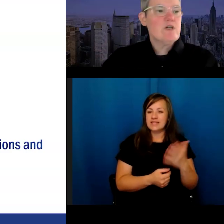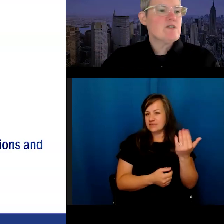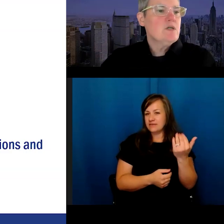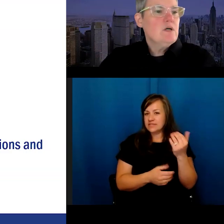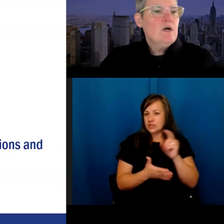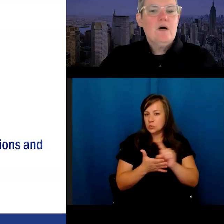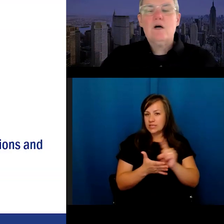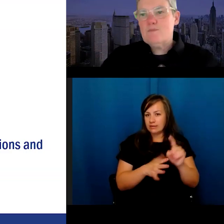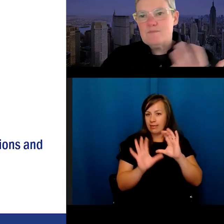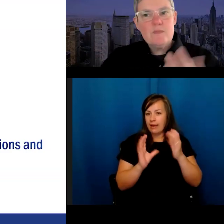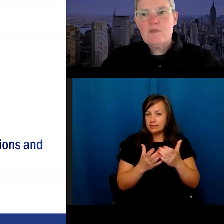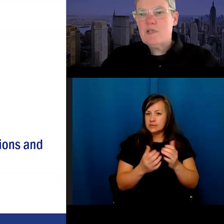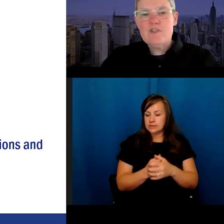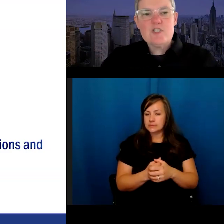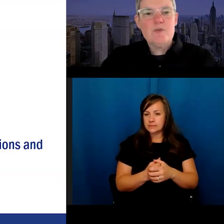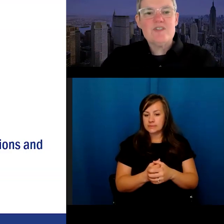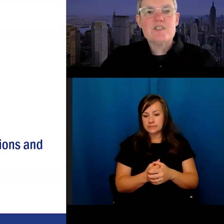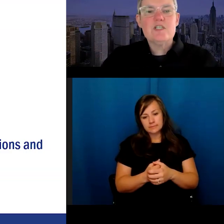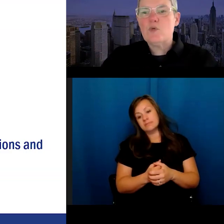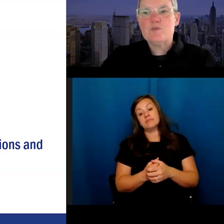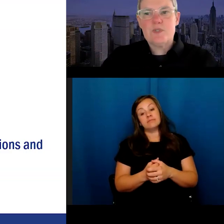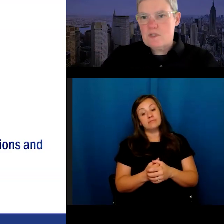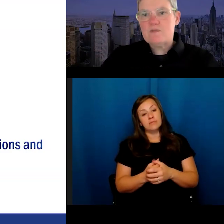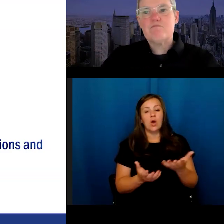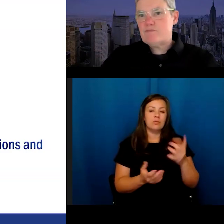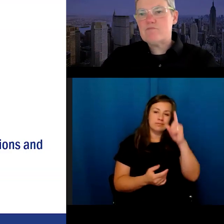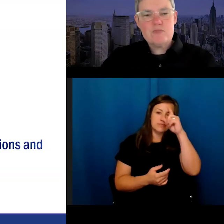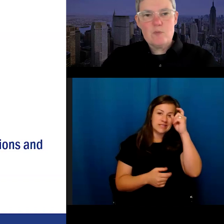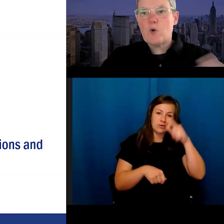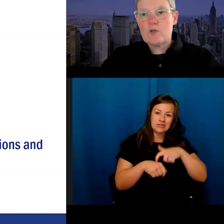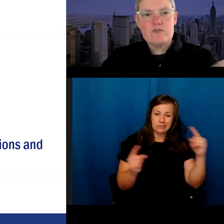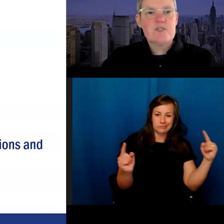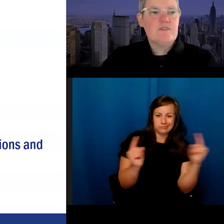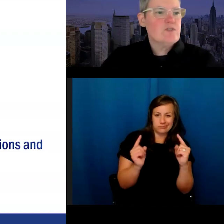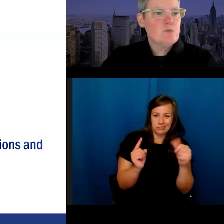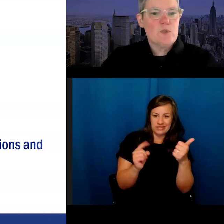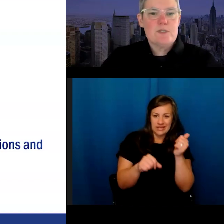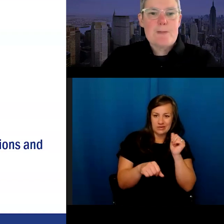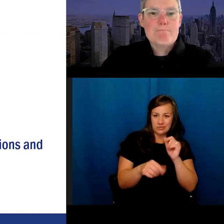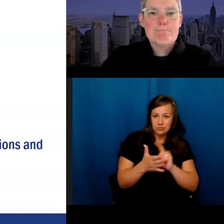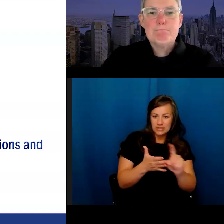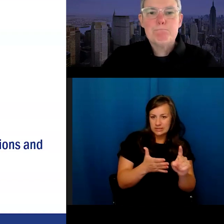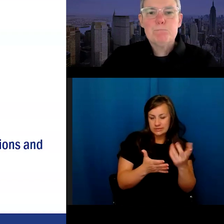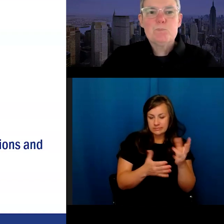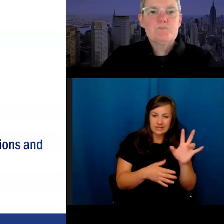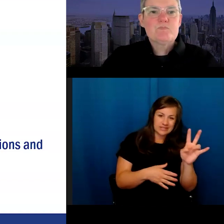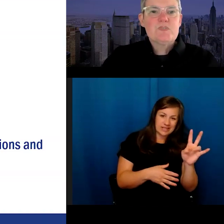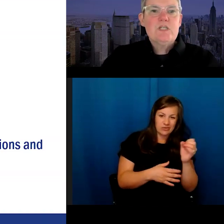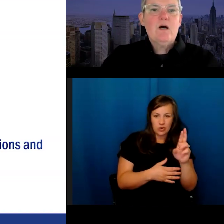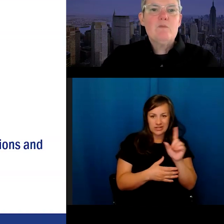15-week course. In the summer, it's 10 weeks because summer courses are 7 or 10 weeks.